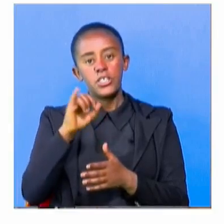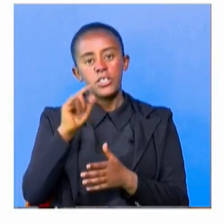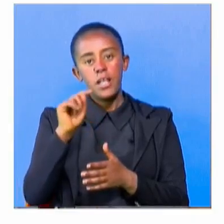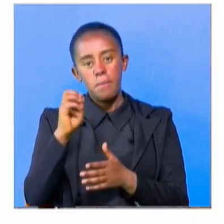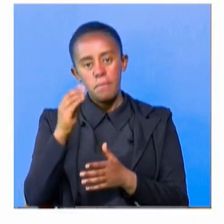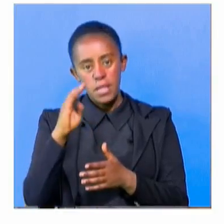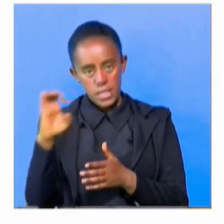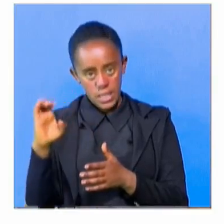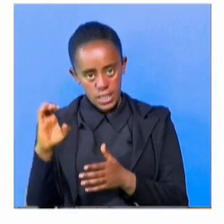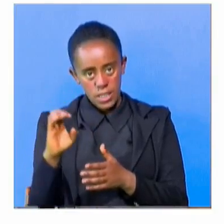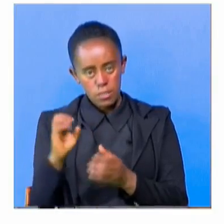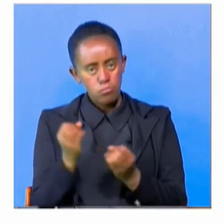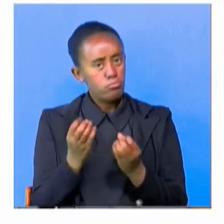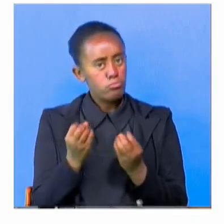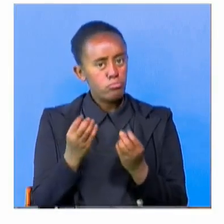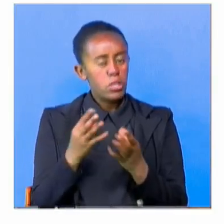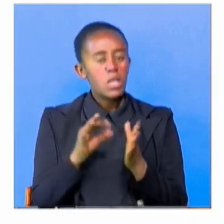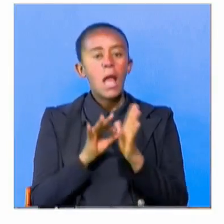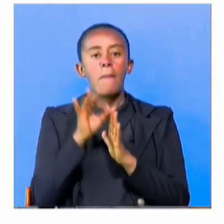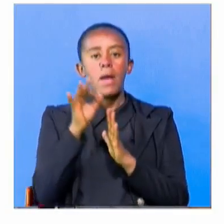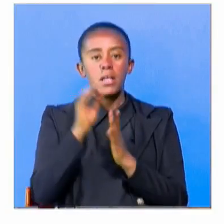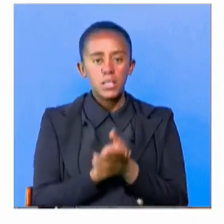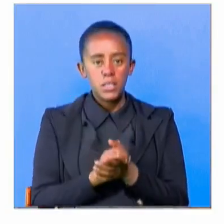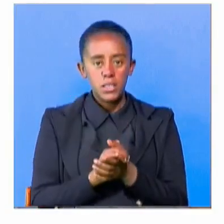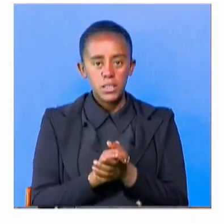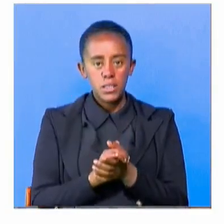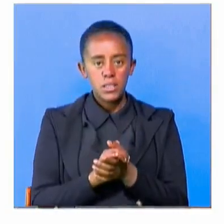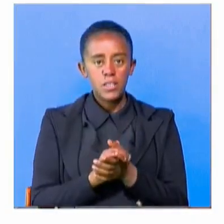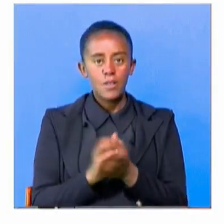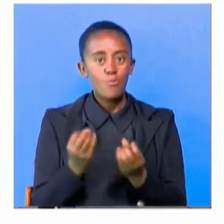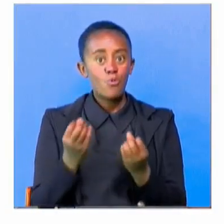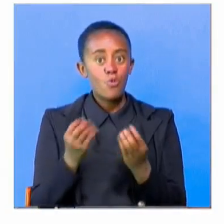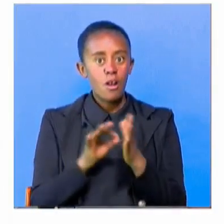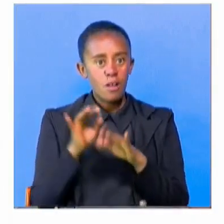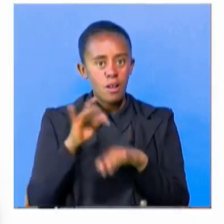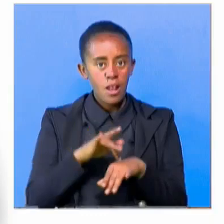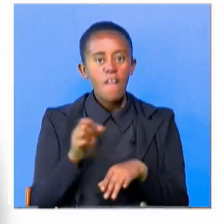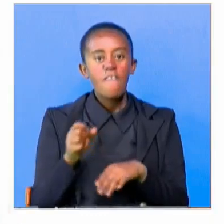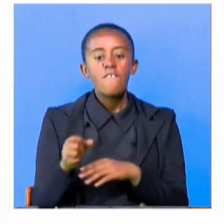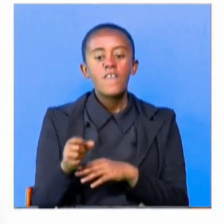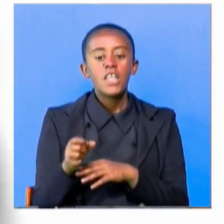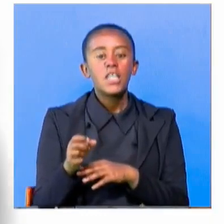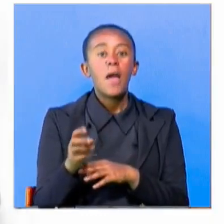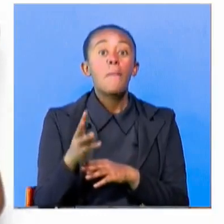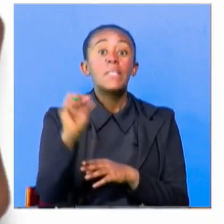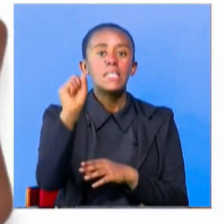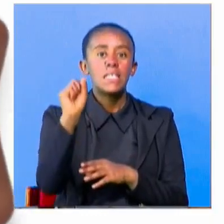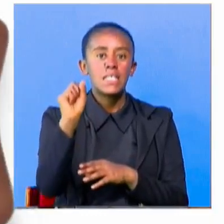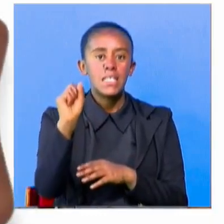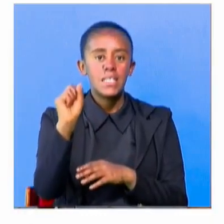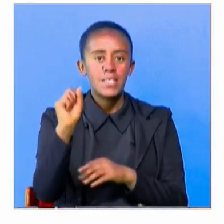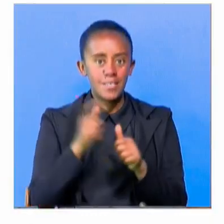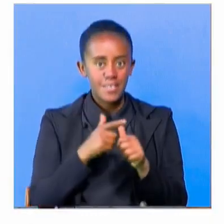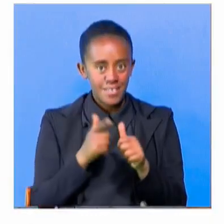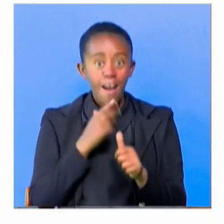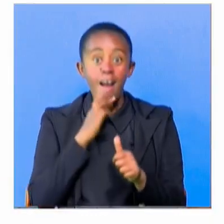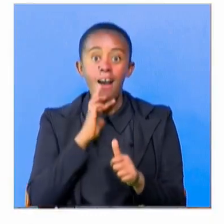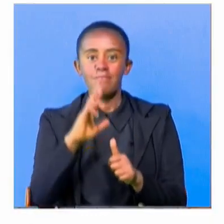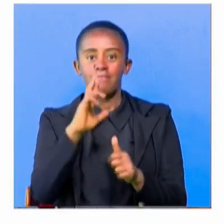they are plural in number. Good, they are plural in number. The vegetables are